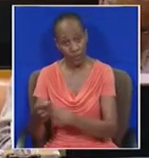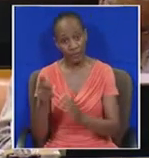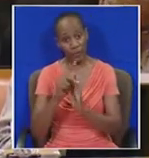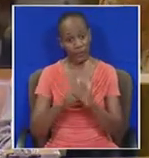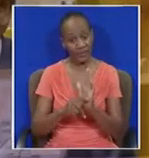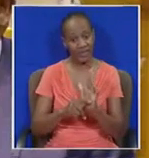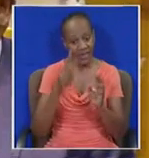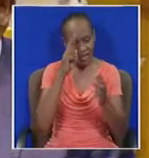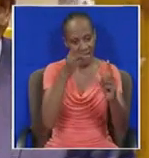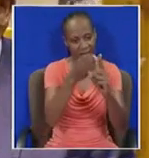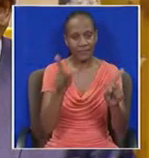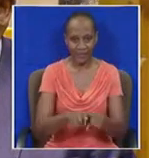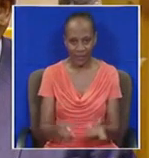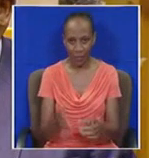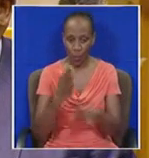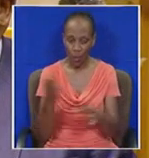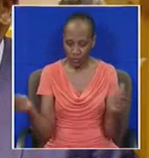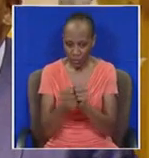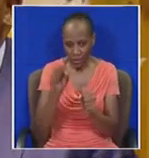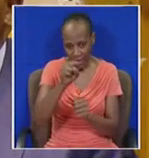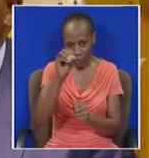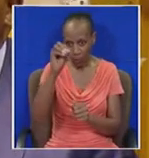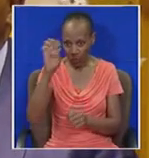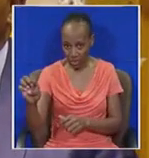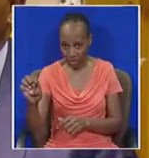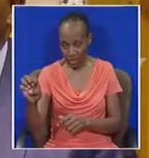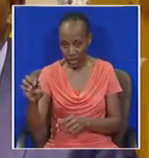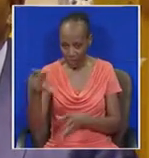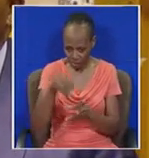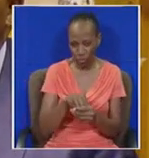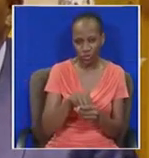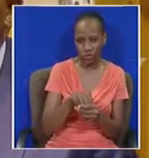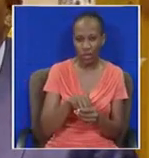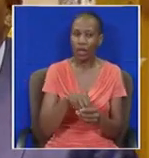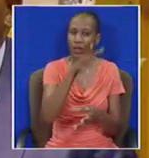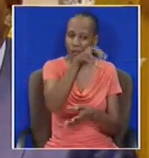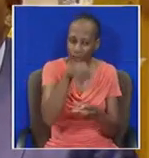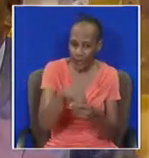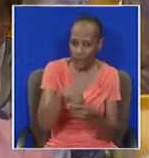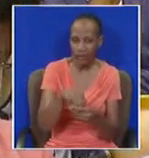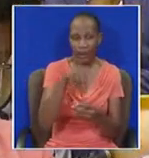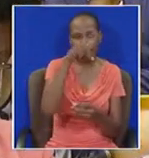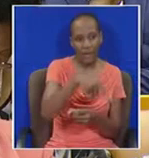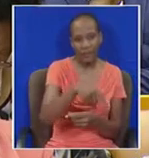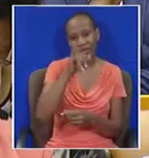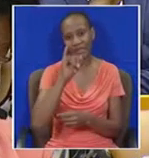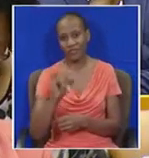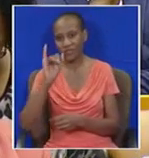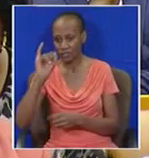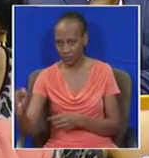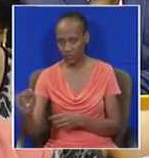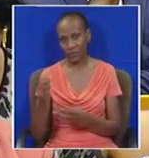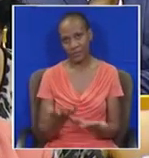this and the state-owned entities as well, including public infrastructure investment.